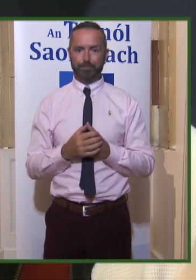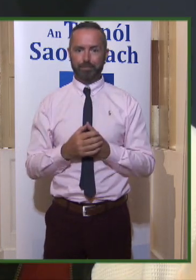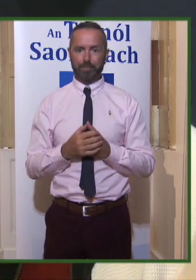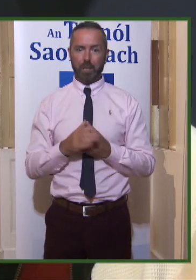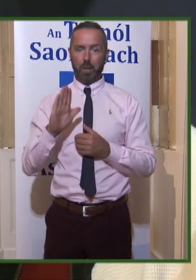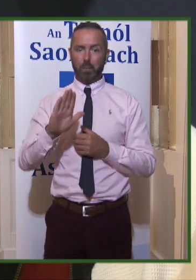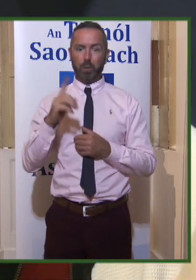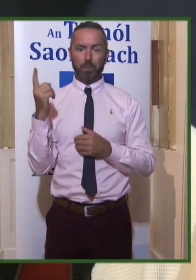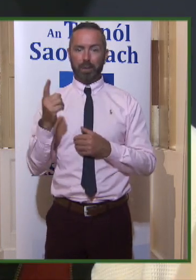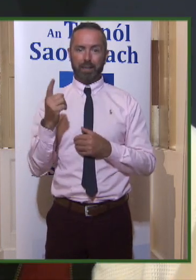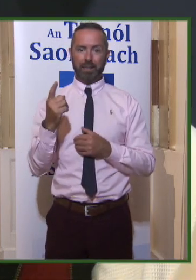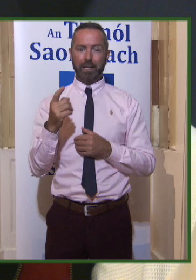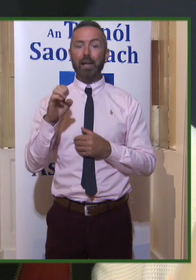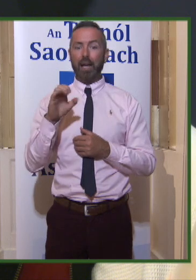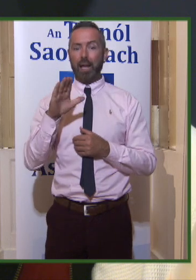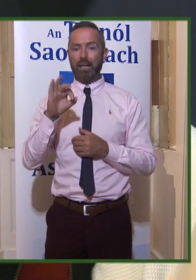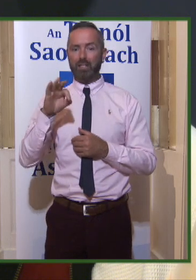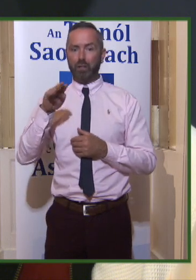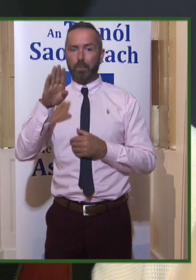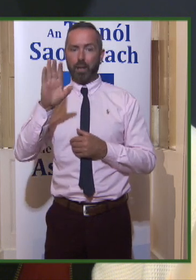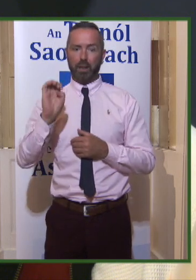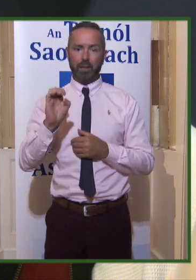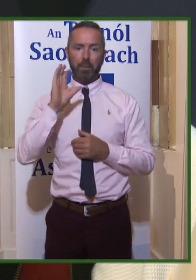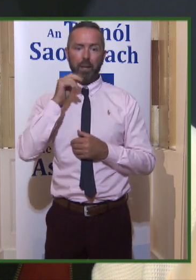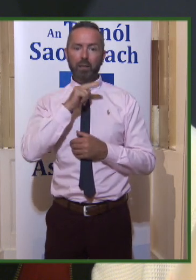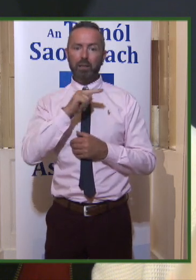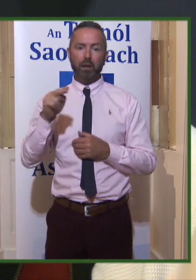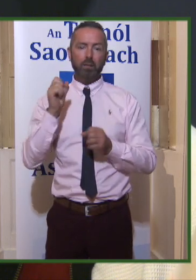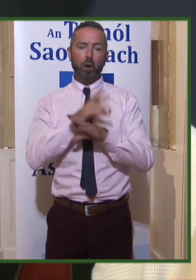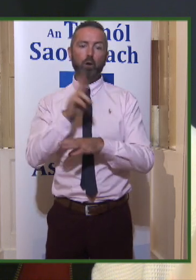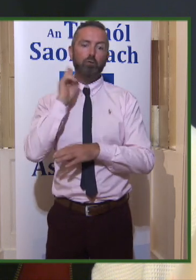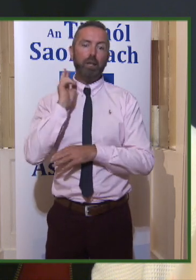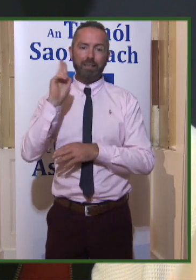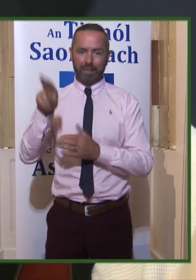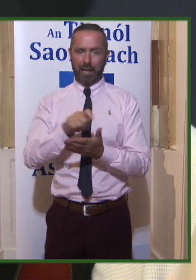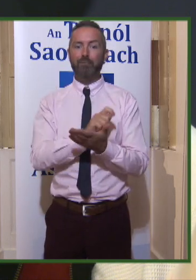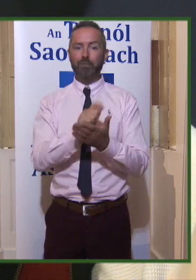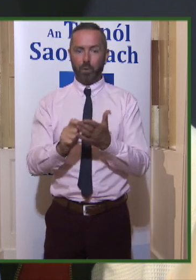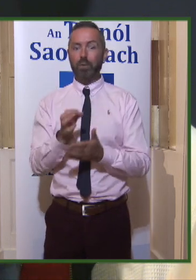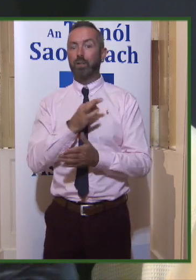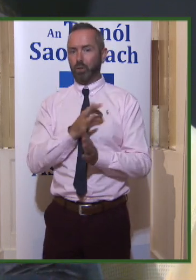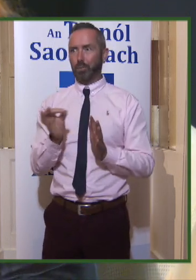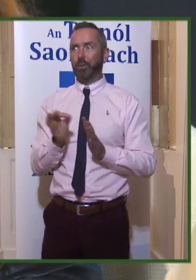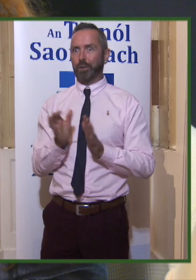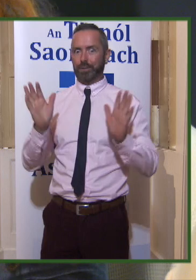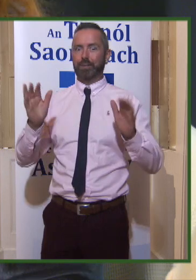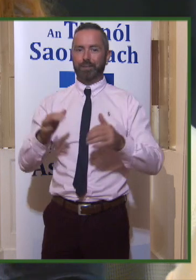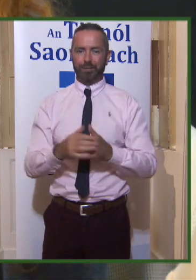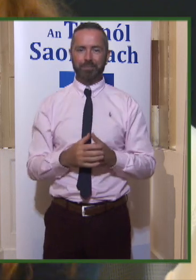Yeah, not all residents in Dublin are entitled to vote in a local election. I think that's the point that Rachel's making.